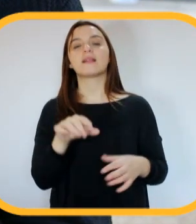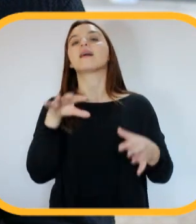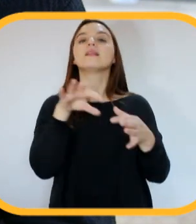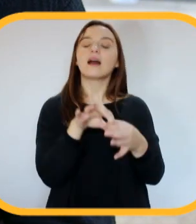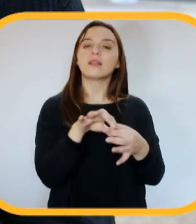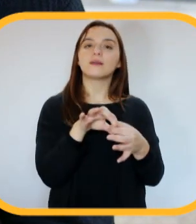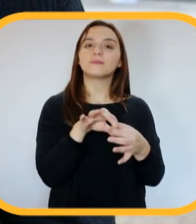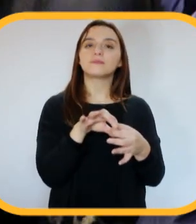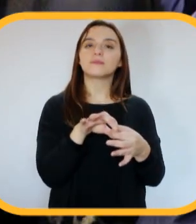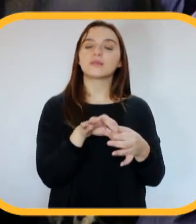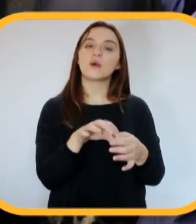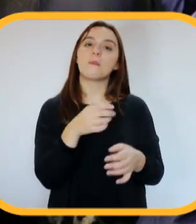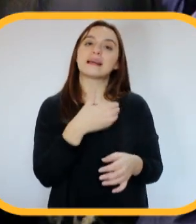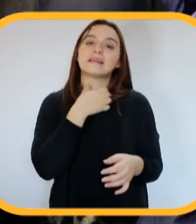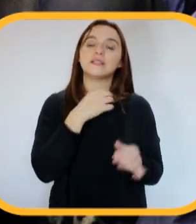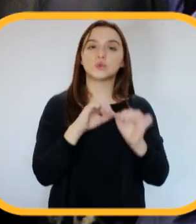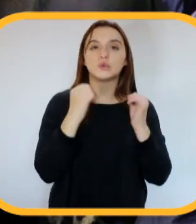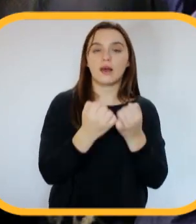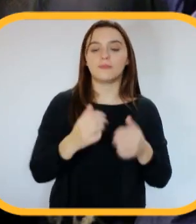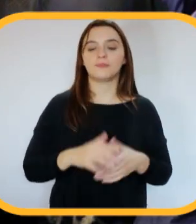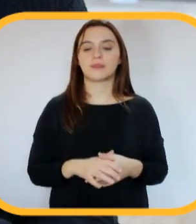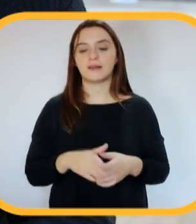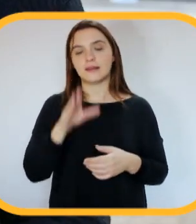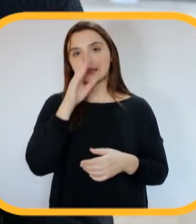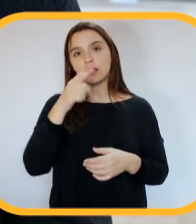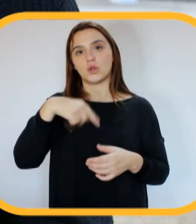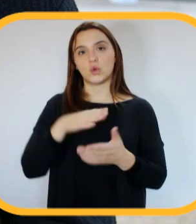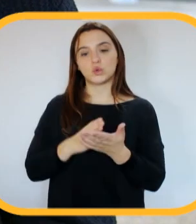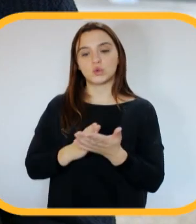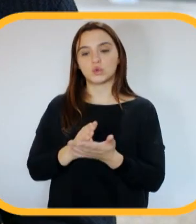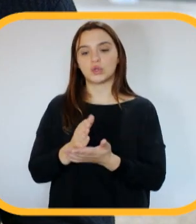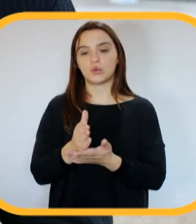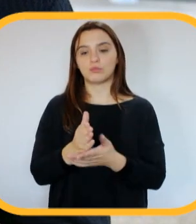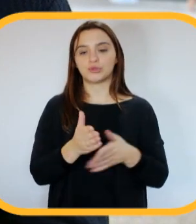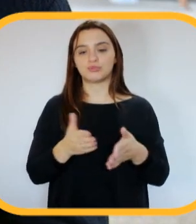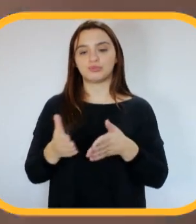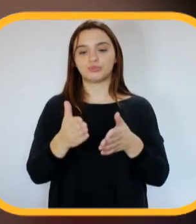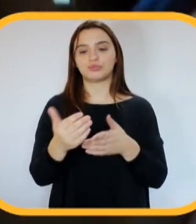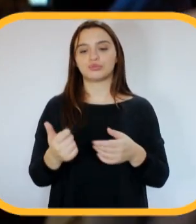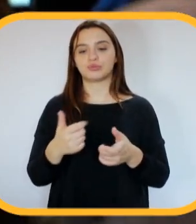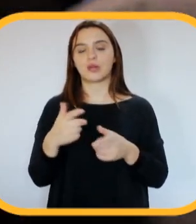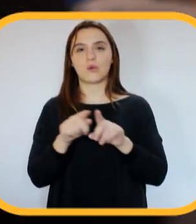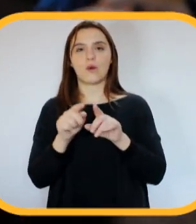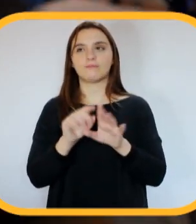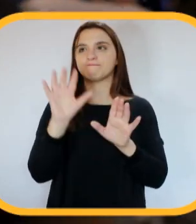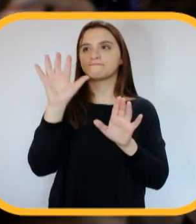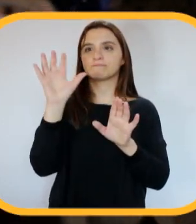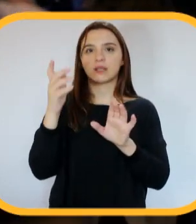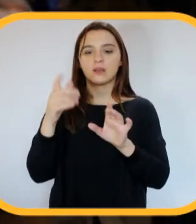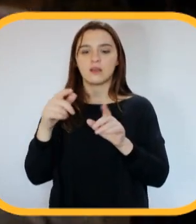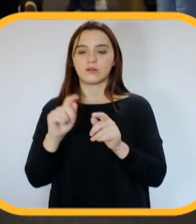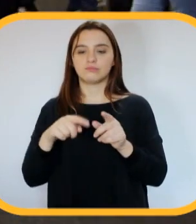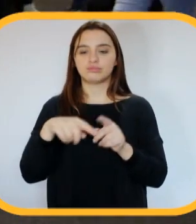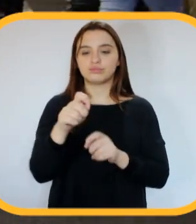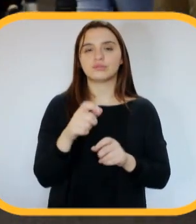is related also to a social crisis. We will have, if we continue in our current ways, many climate refugees, for